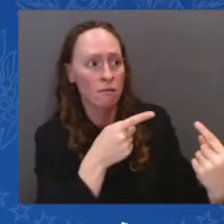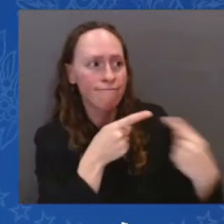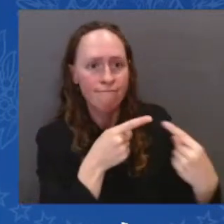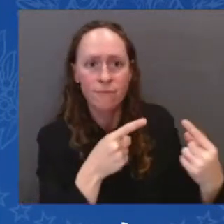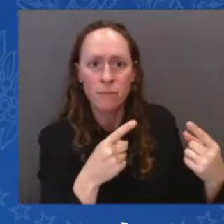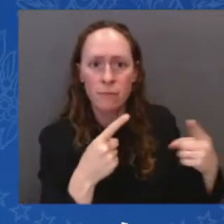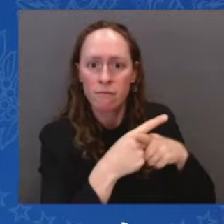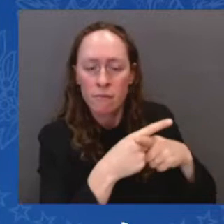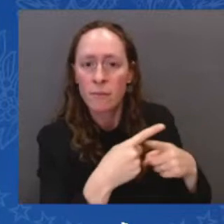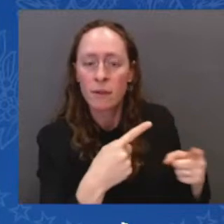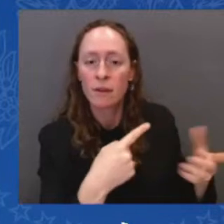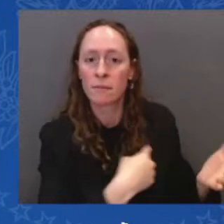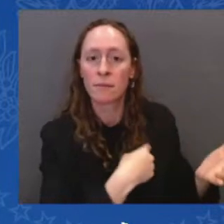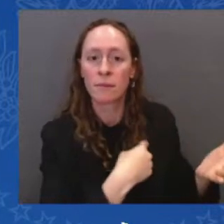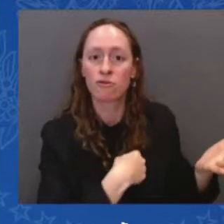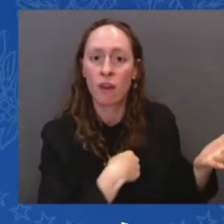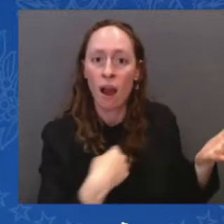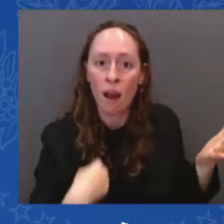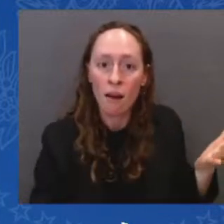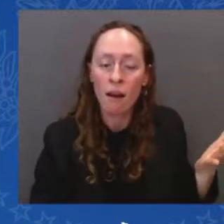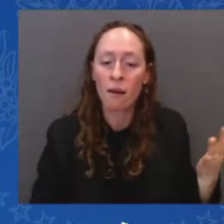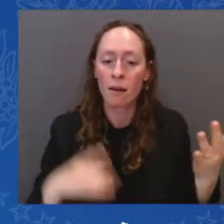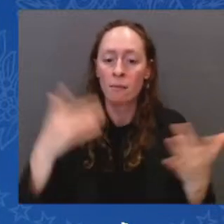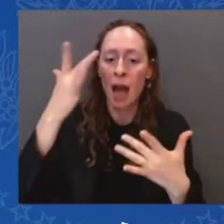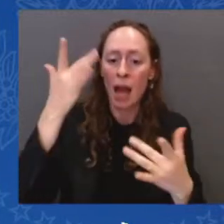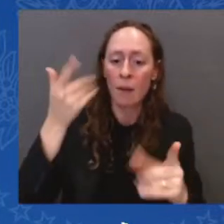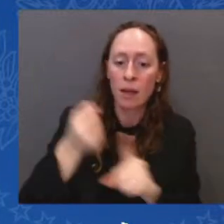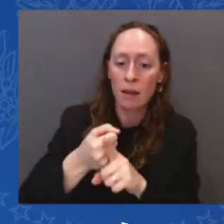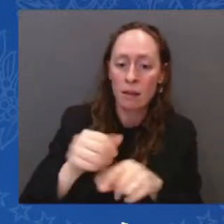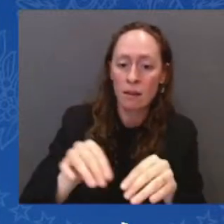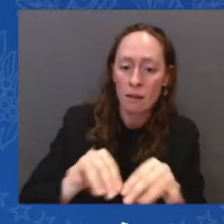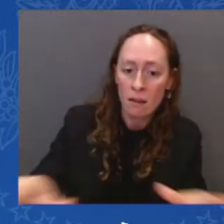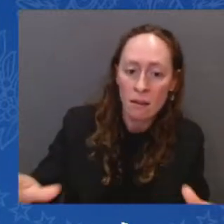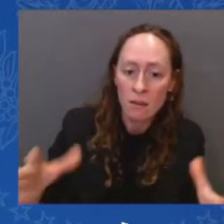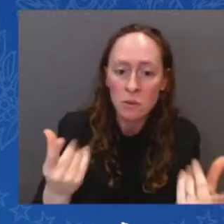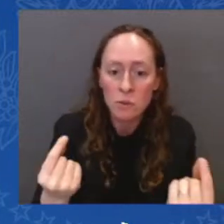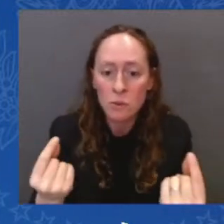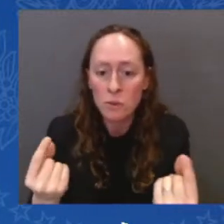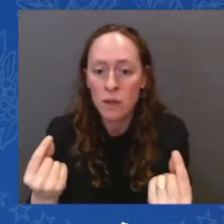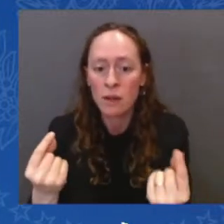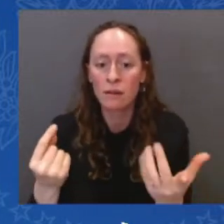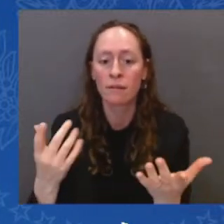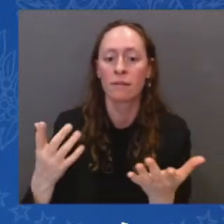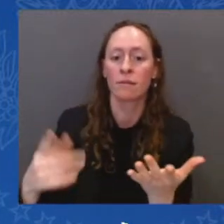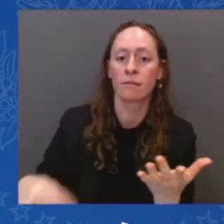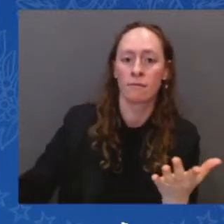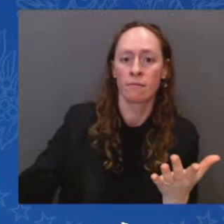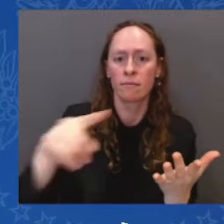led the world to help Ukraine fight back after Russia's imperial invasion.